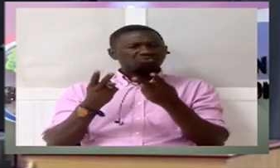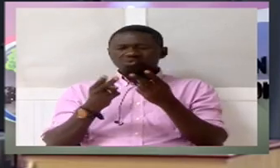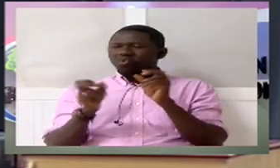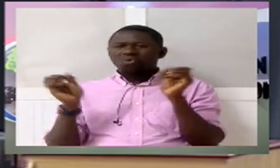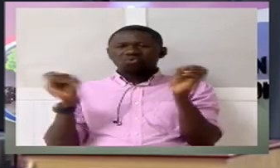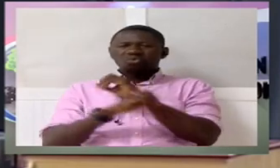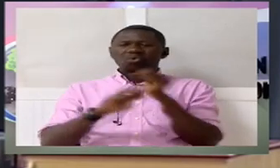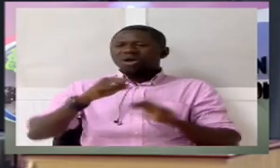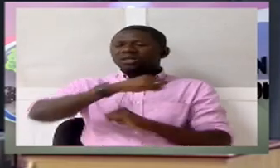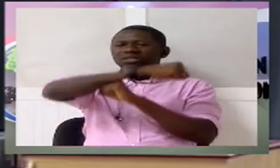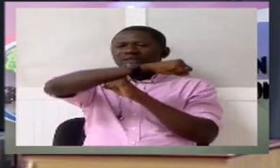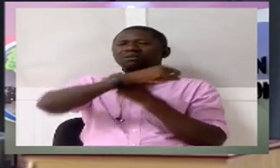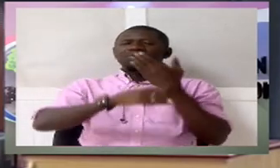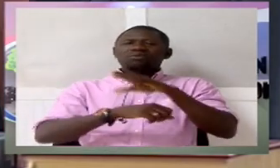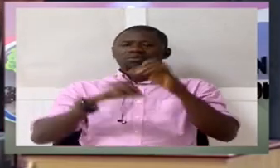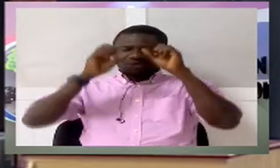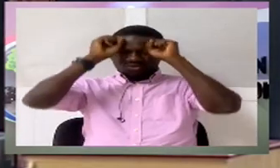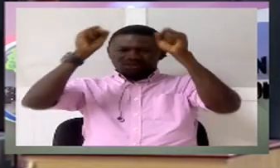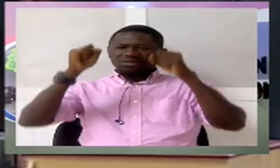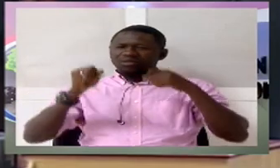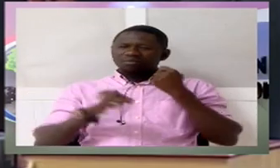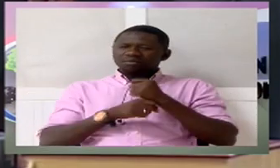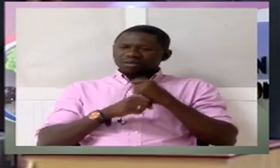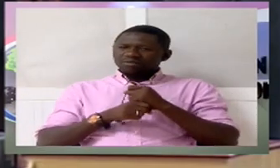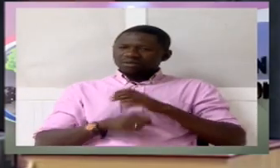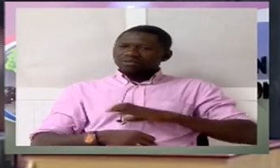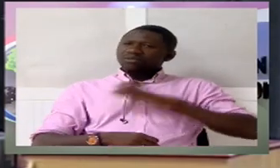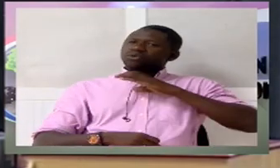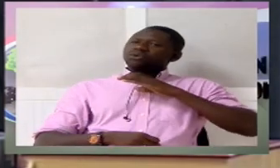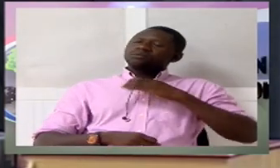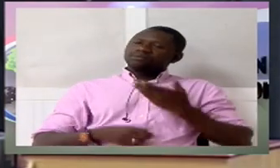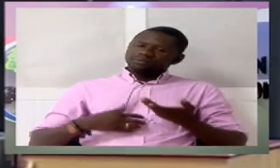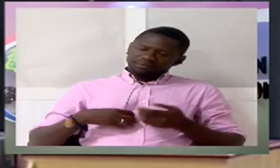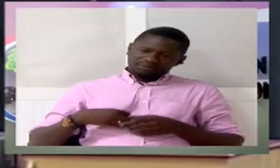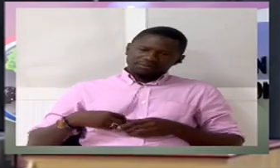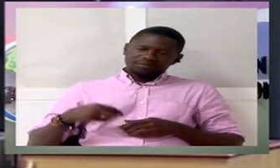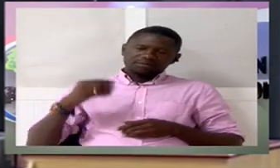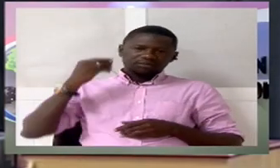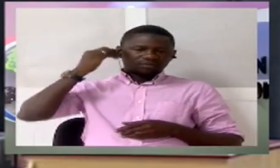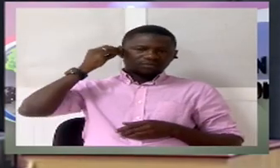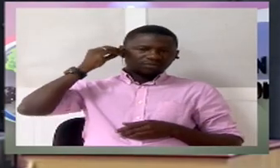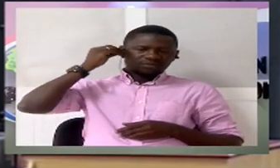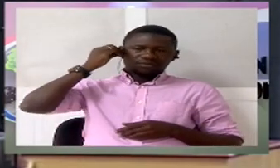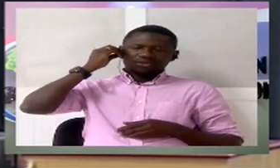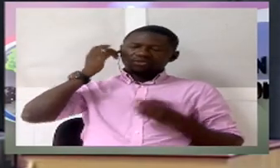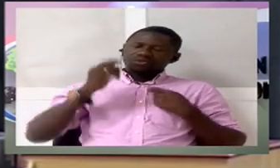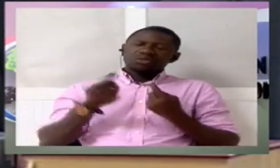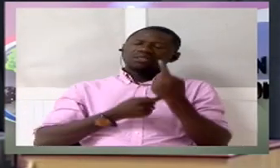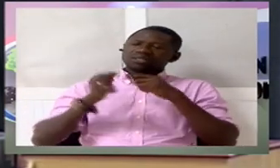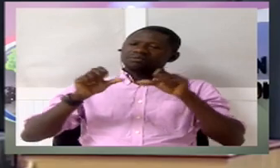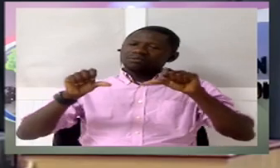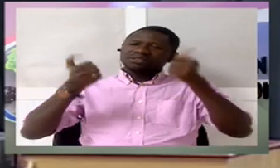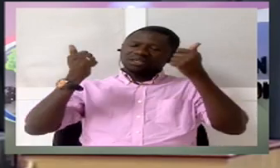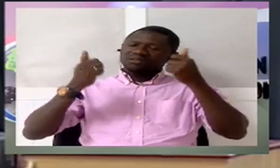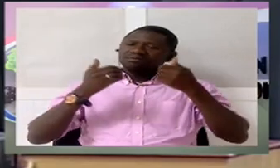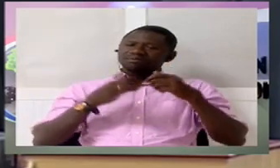I saw no assistance there, which can make me happy. Will not start from scratch. And so I